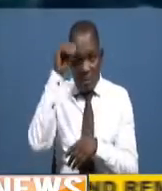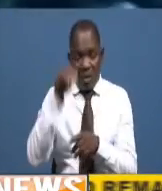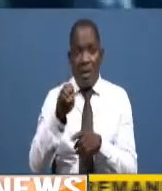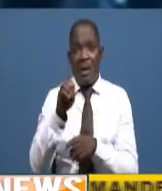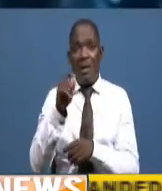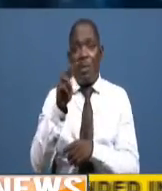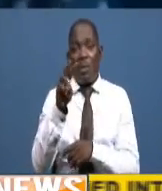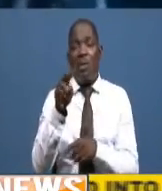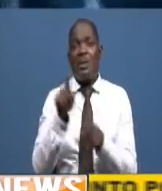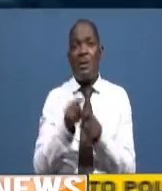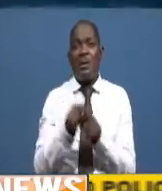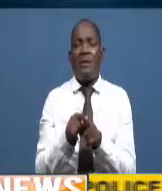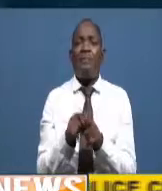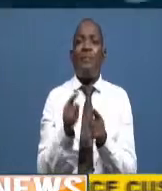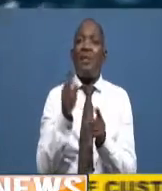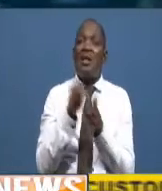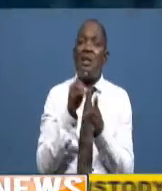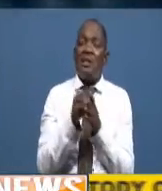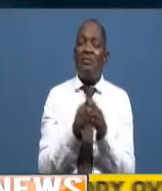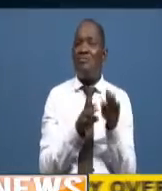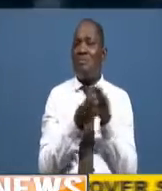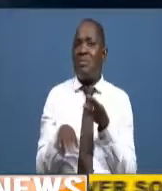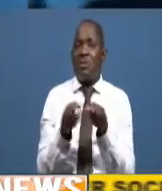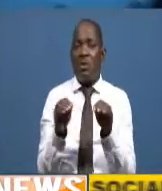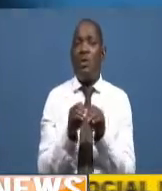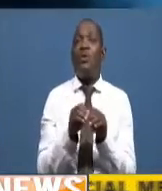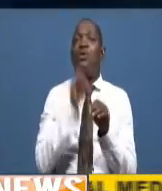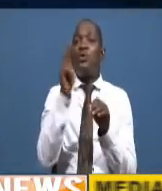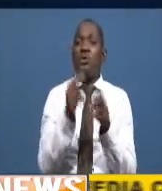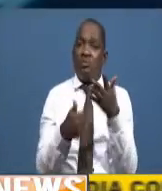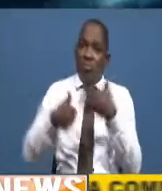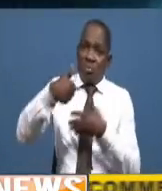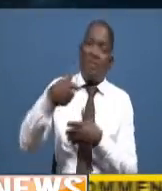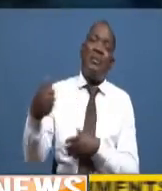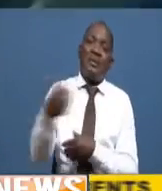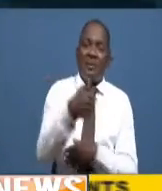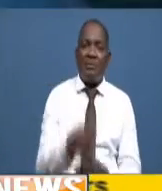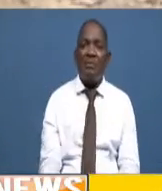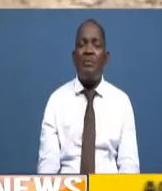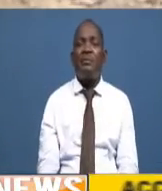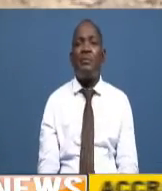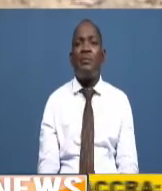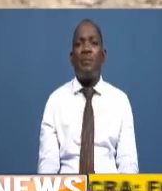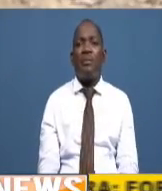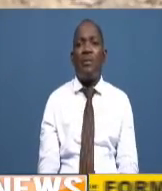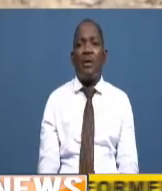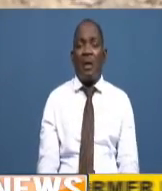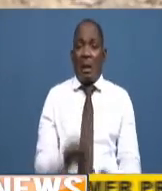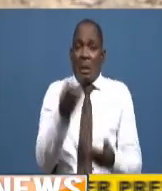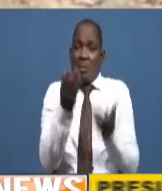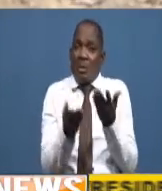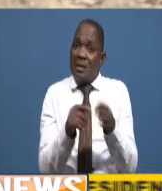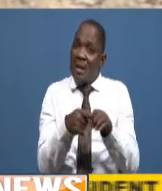Ekow Amoako did not let his disability stand in the way of his passion for sport and recreation. Starting may be